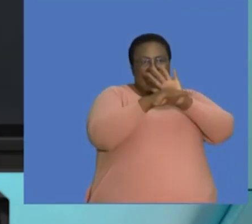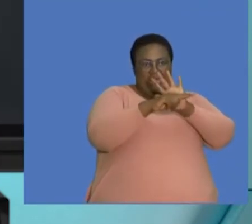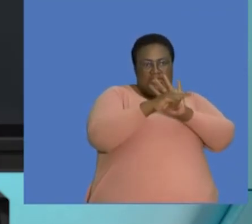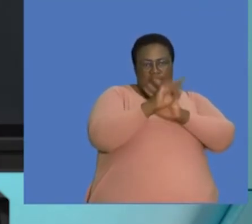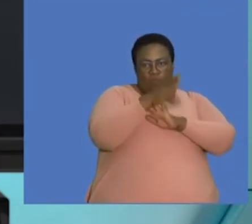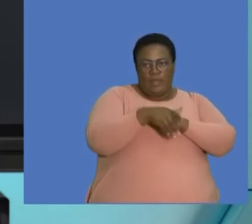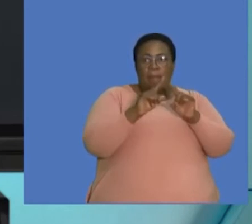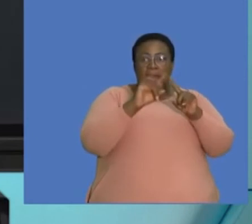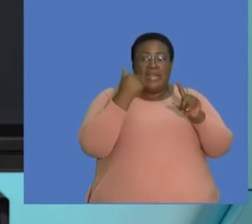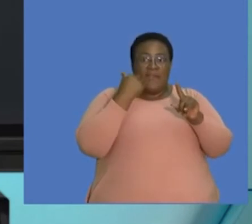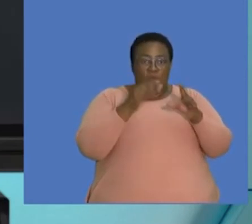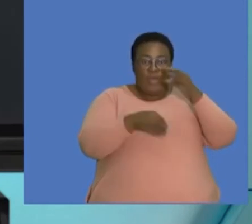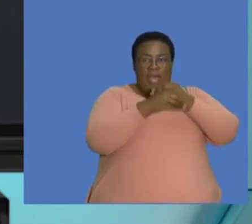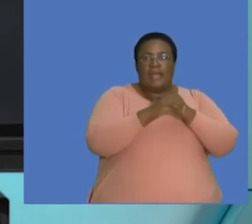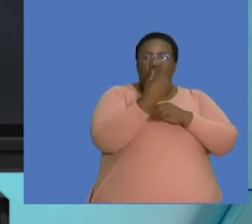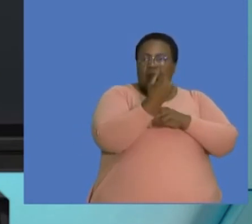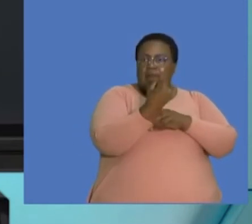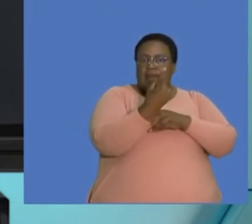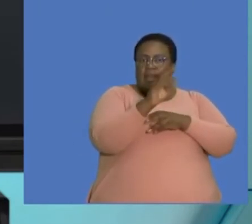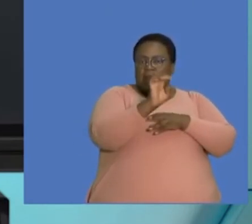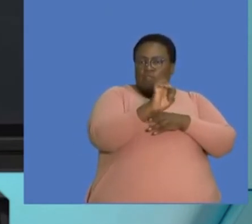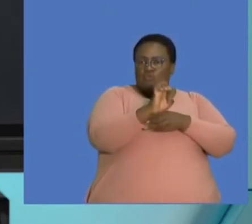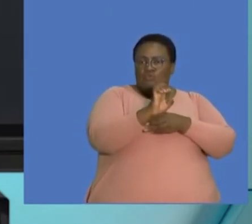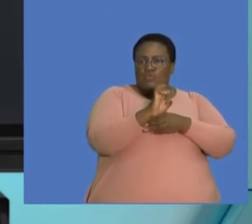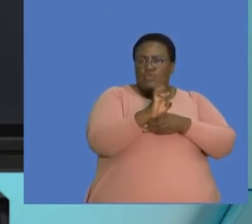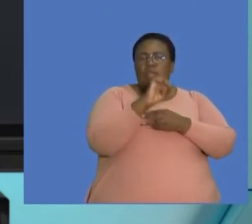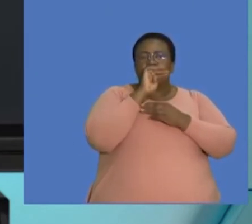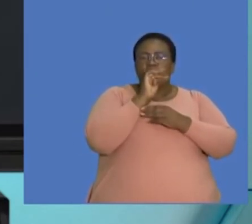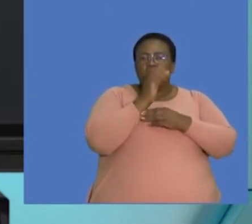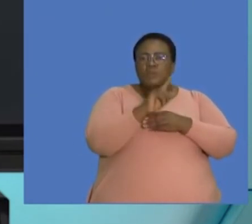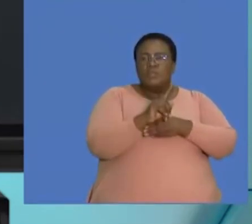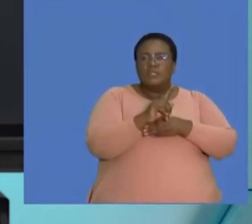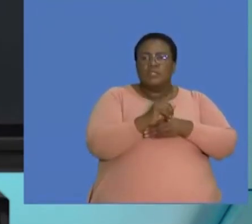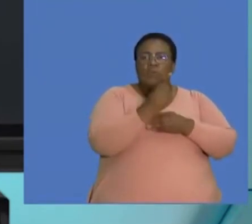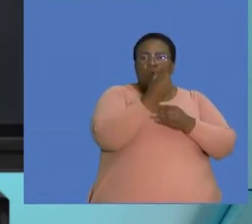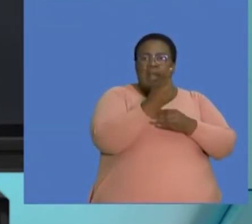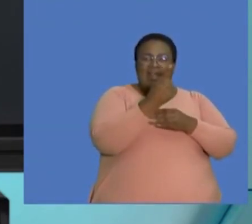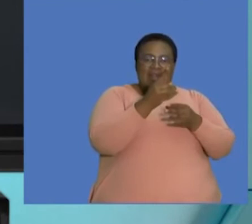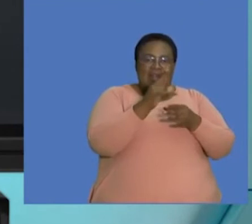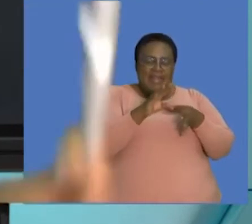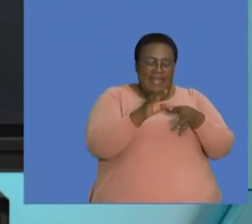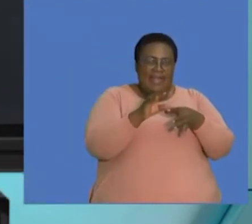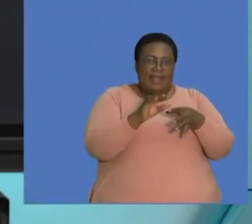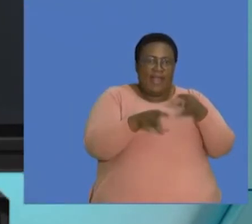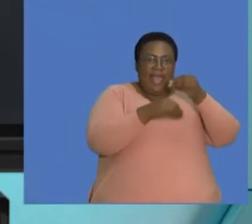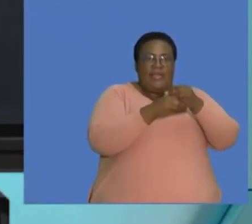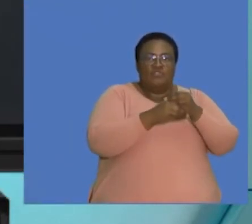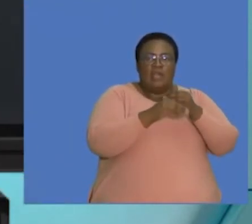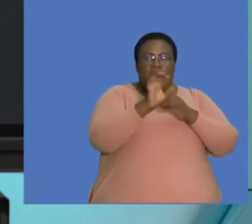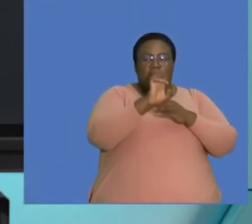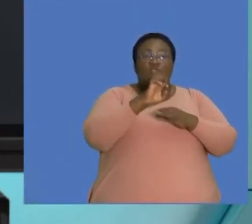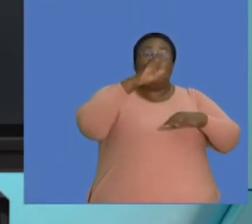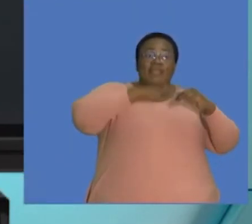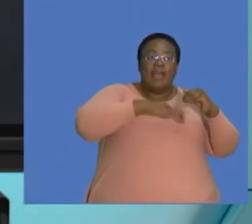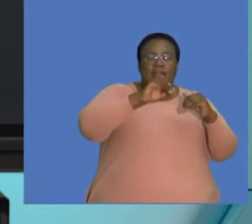But now the question is, if we add one electron, it means that there is one extra electrons than